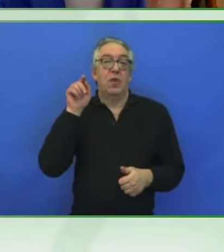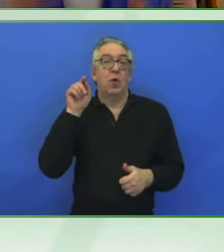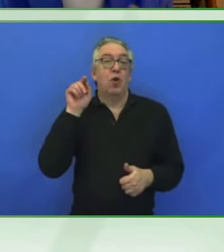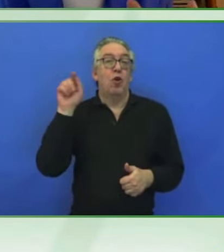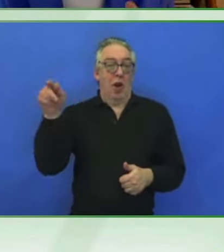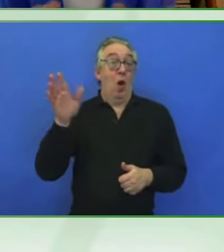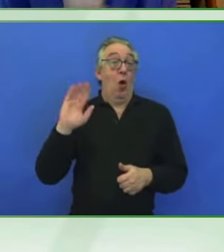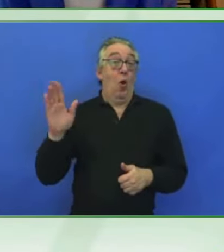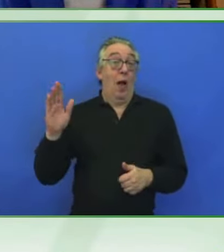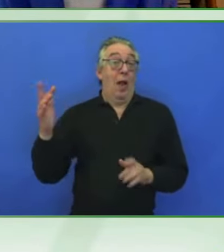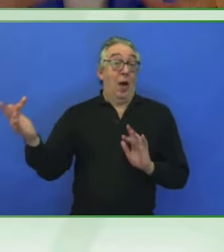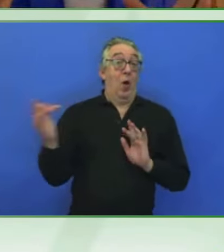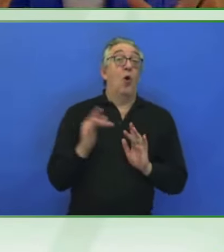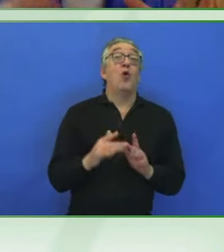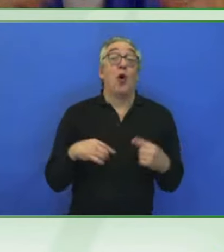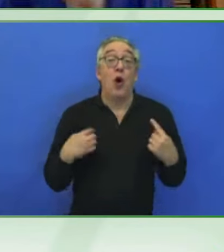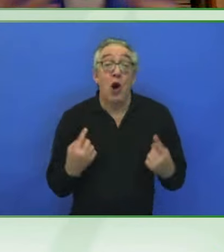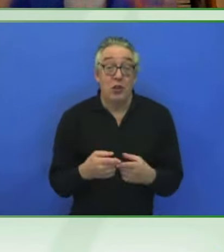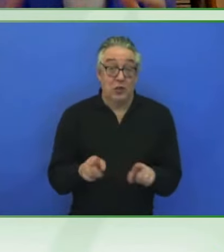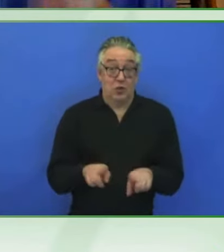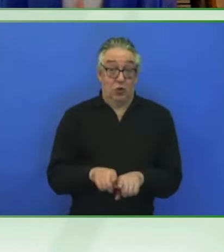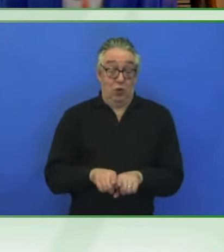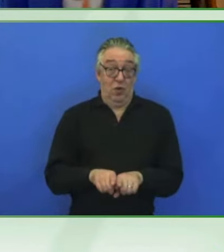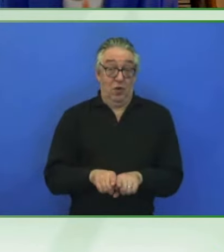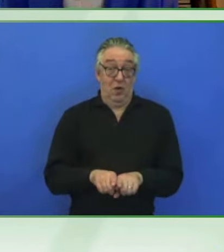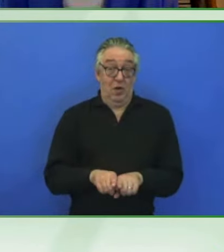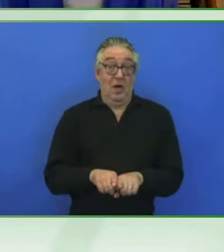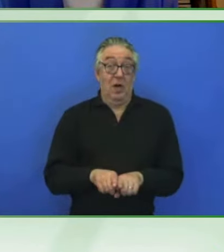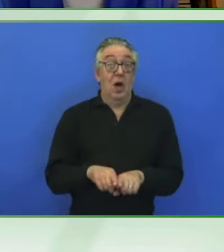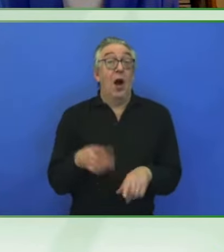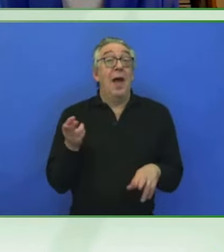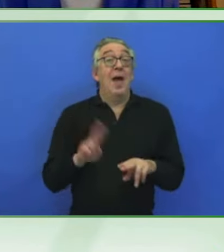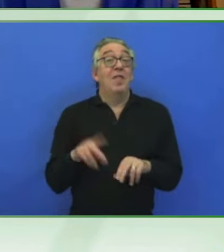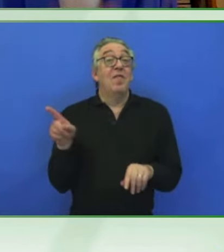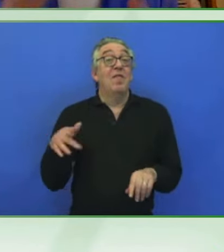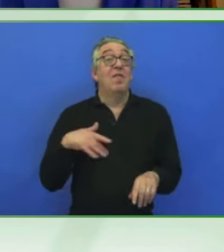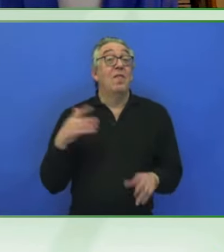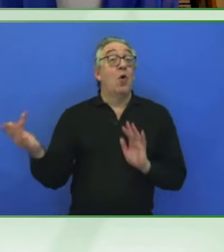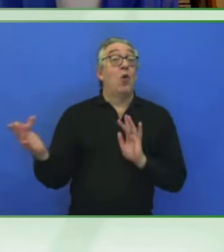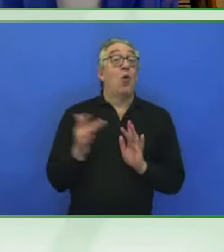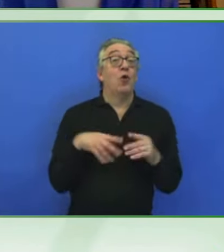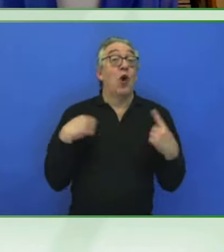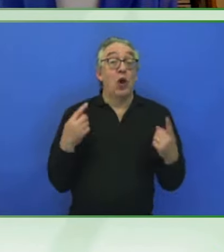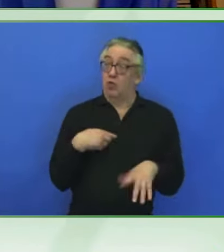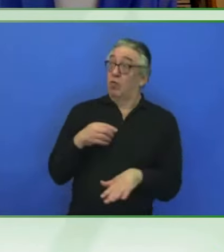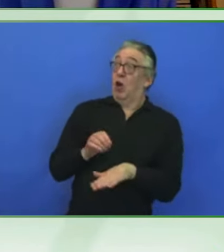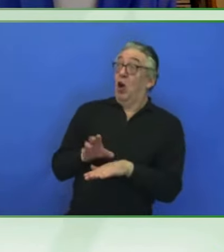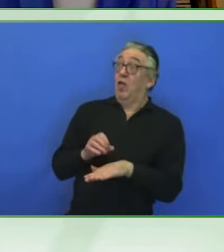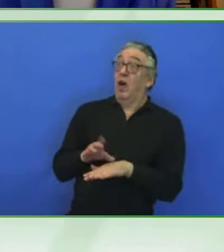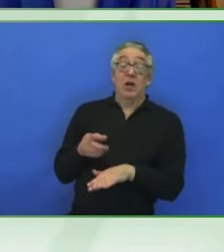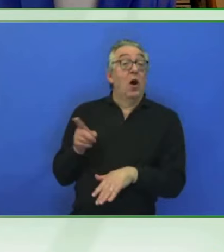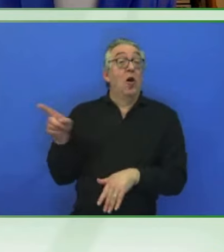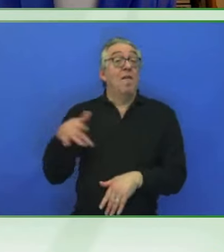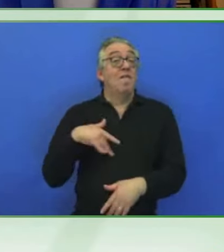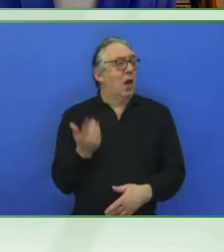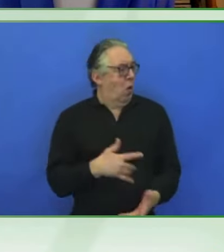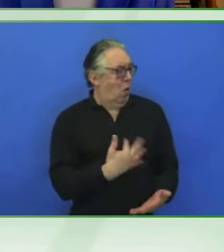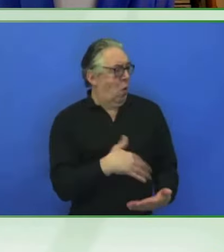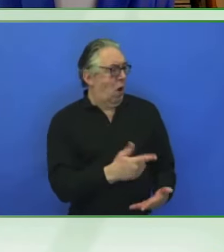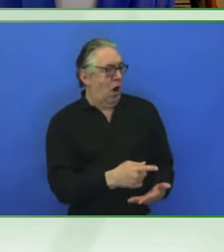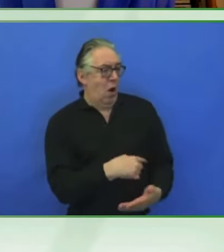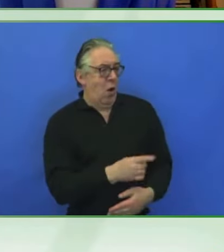Or they may come back to us again when they've gone away and tried to resolve some of the issues. So that's really been very